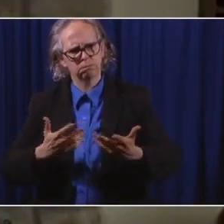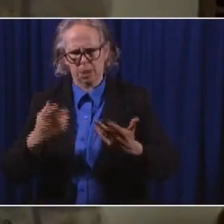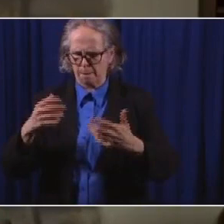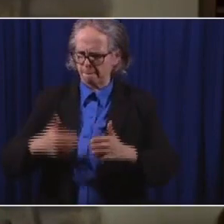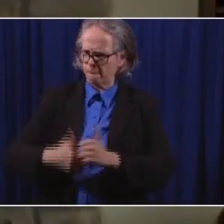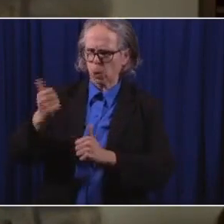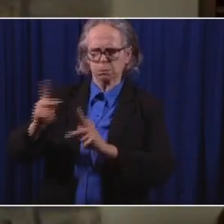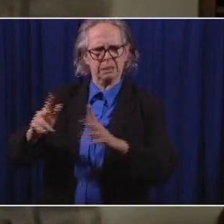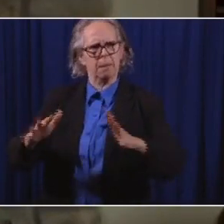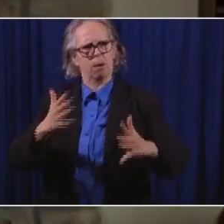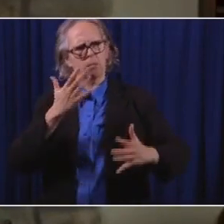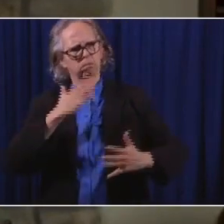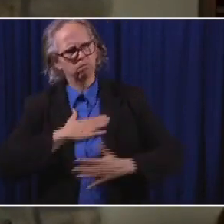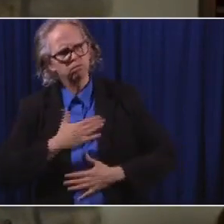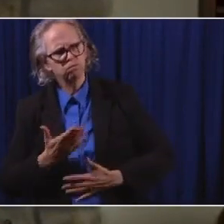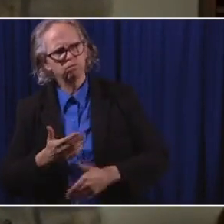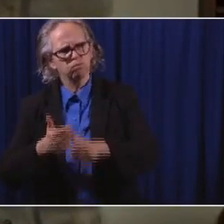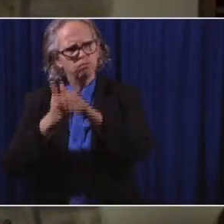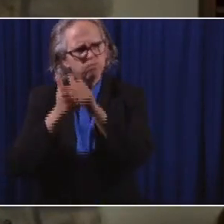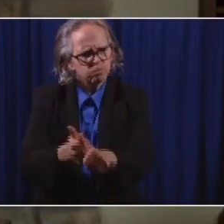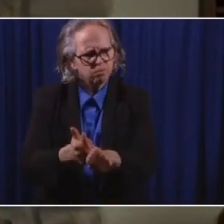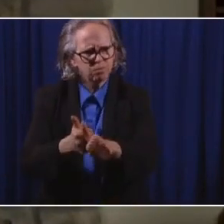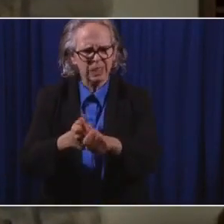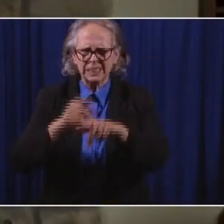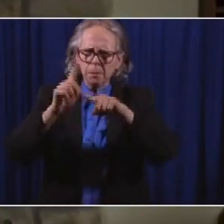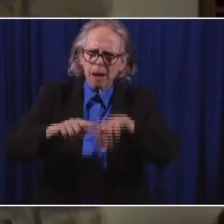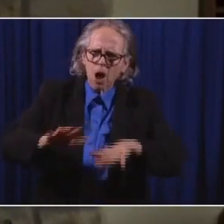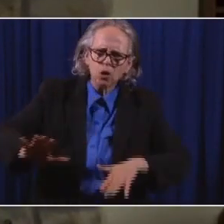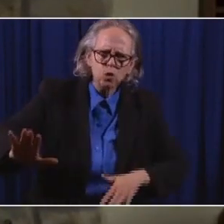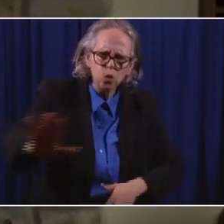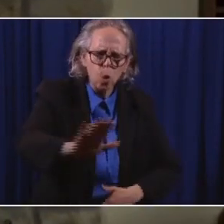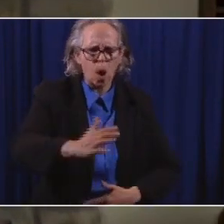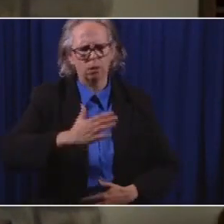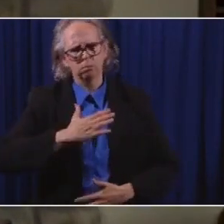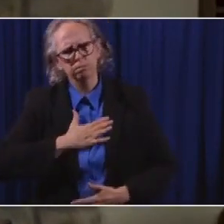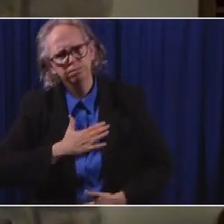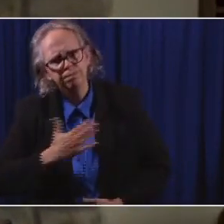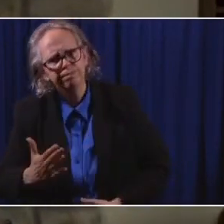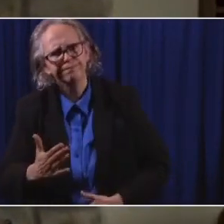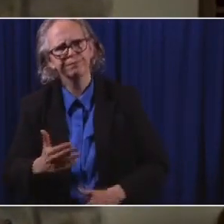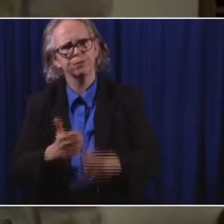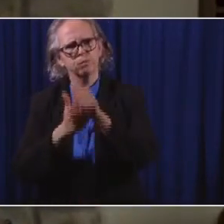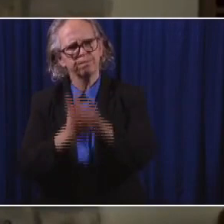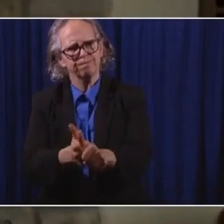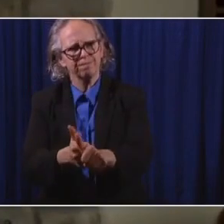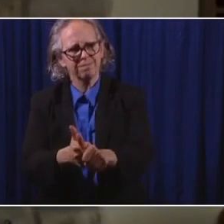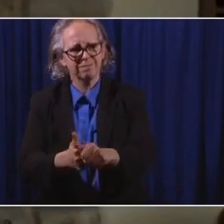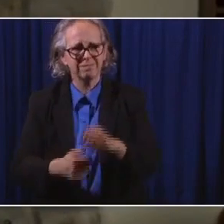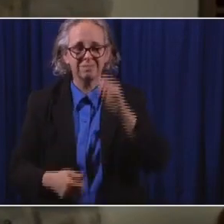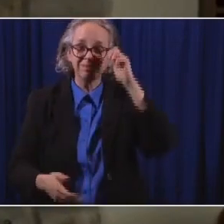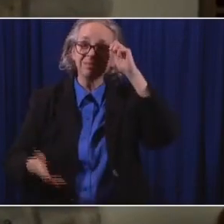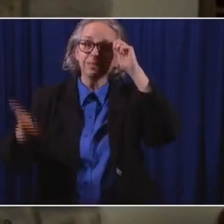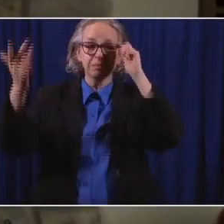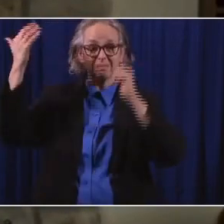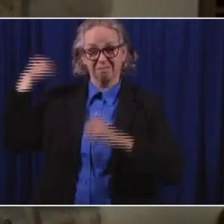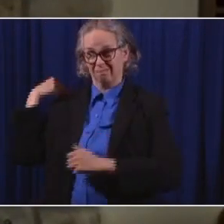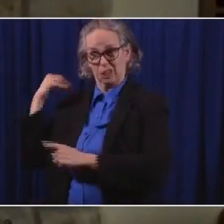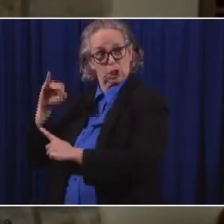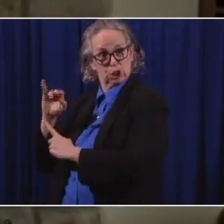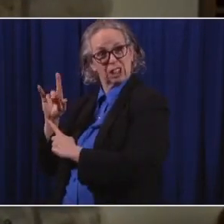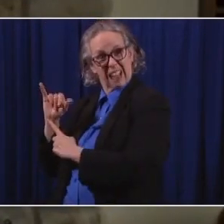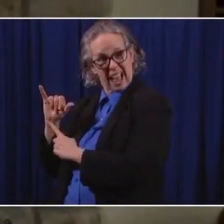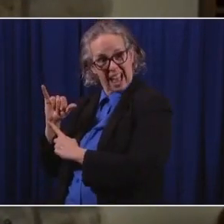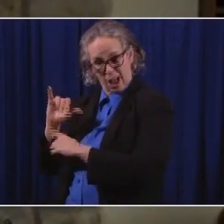And so we saw a dramatic increase in mask wearing in July in our